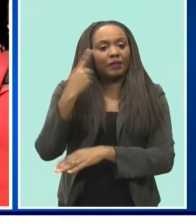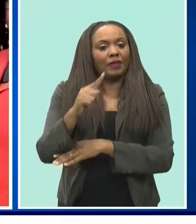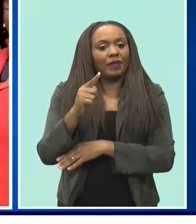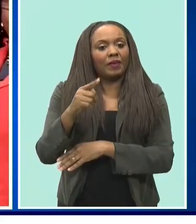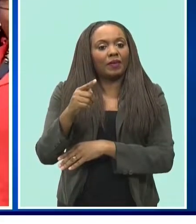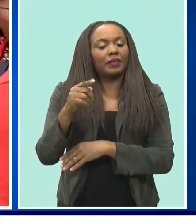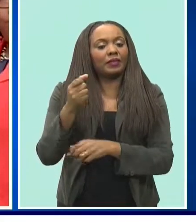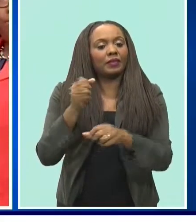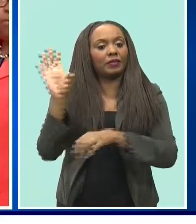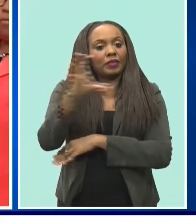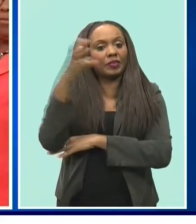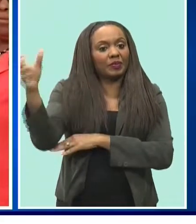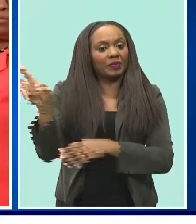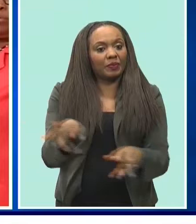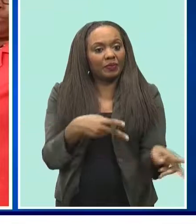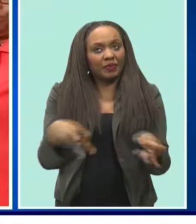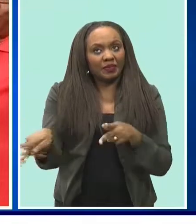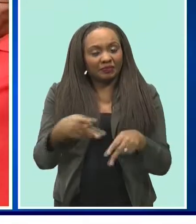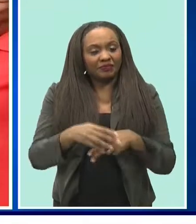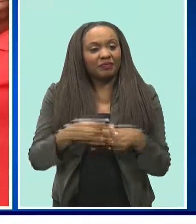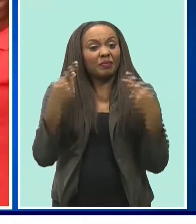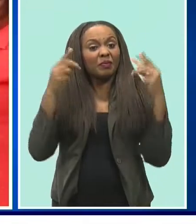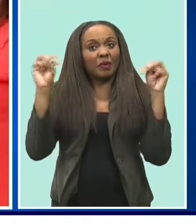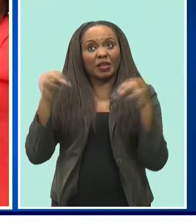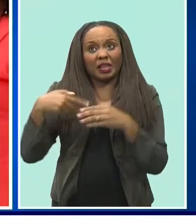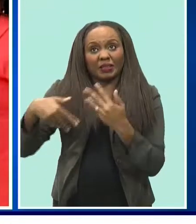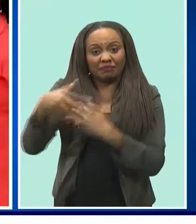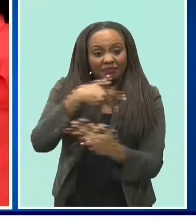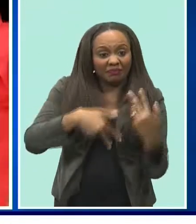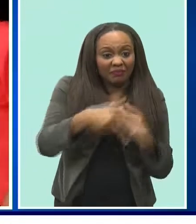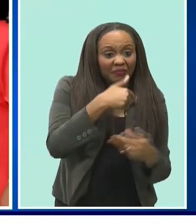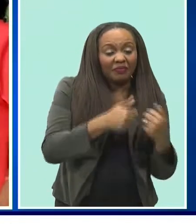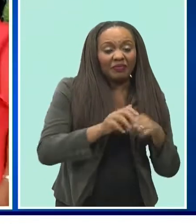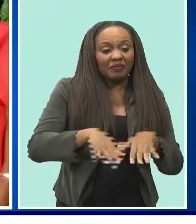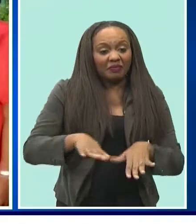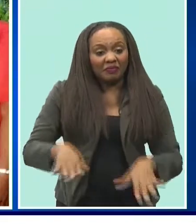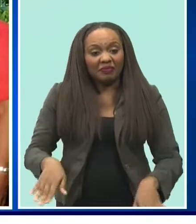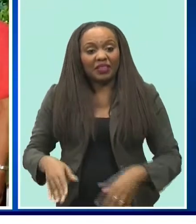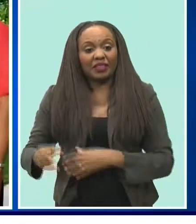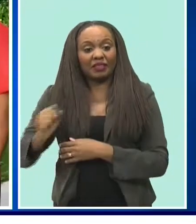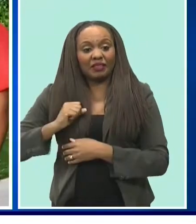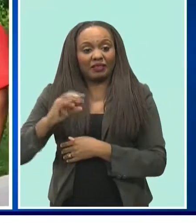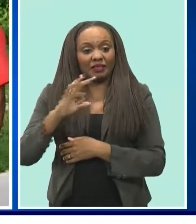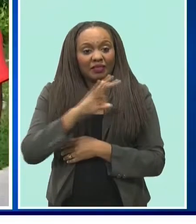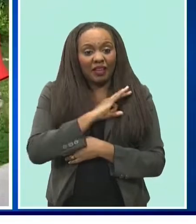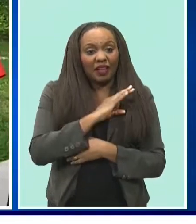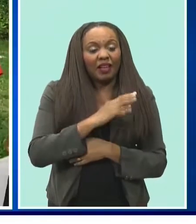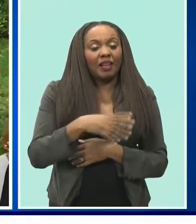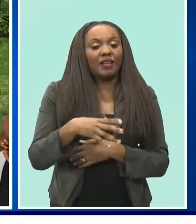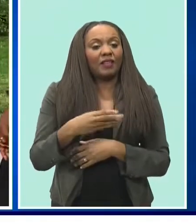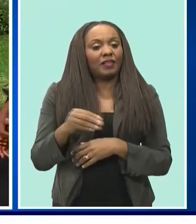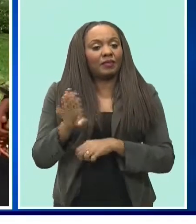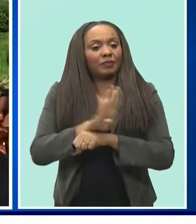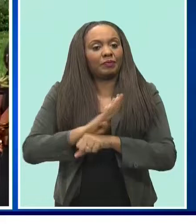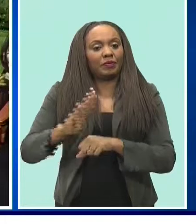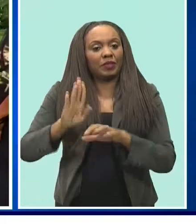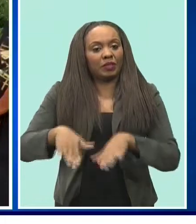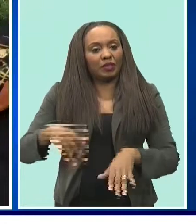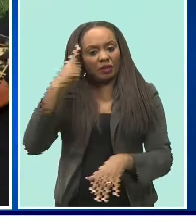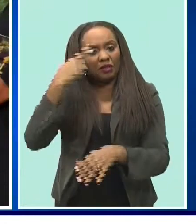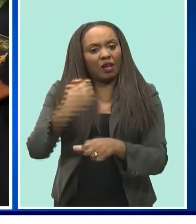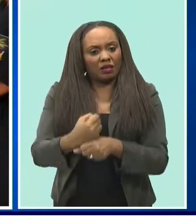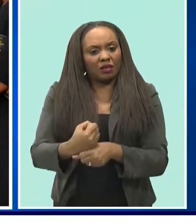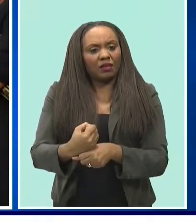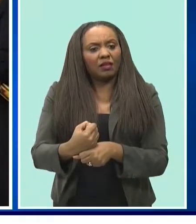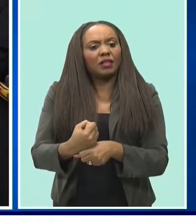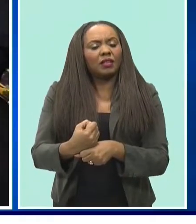Christmas party. After interacting with the children, the staff of the village and officials of the Barbados Children's Trust, which supports the